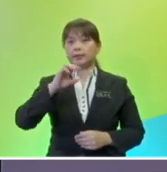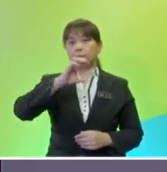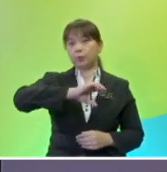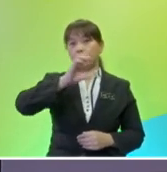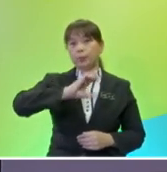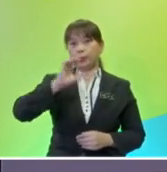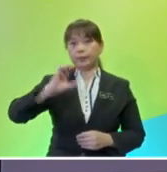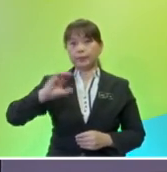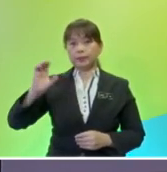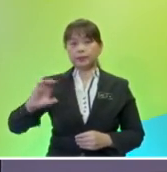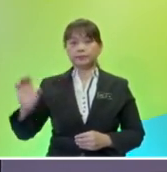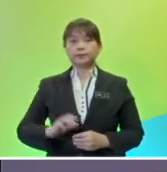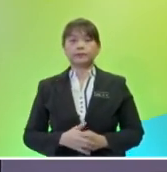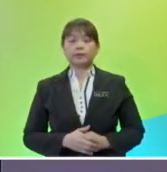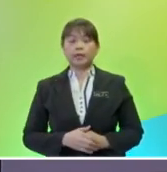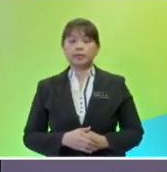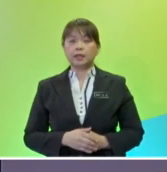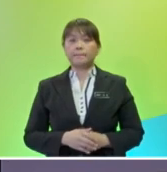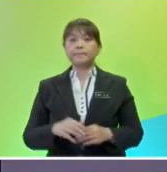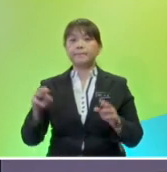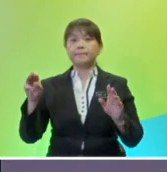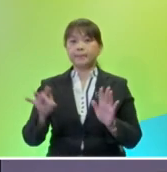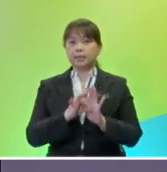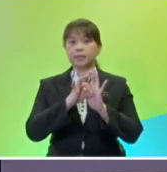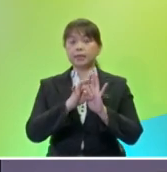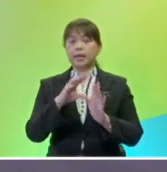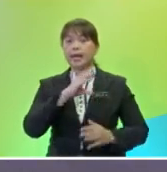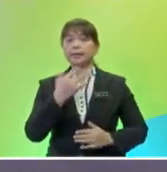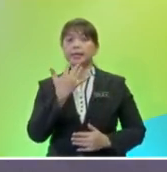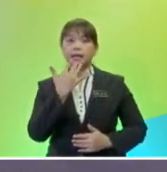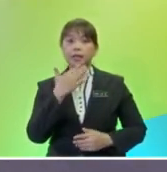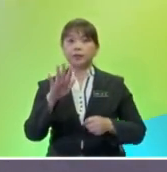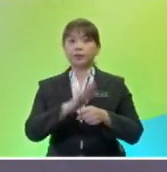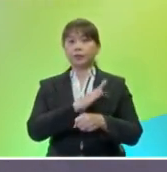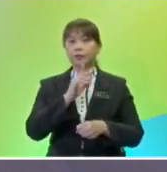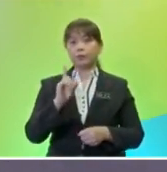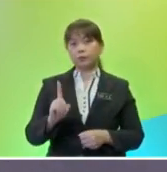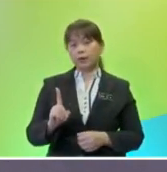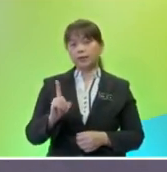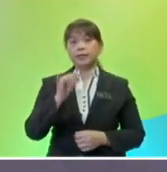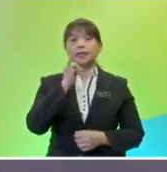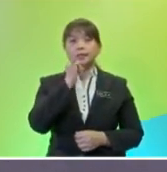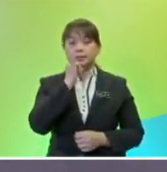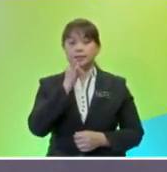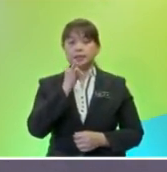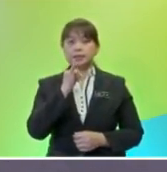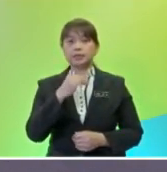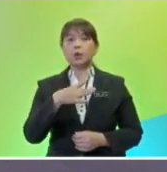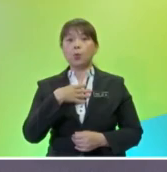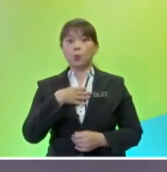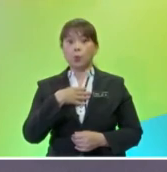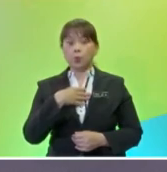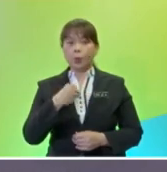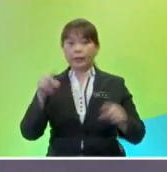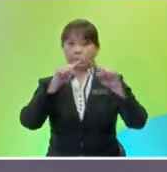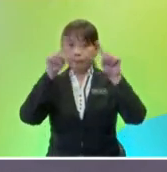duster, also is magnetic, some of them. Ah. And the colorful ones here are actually whiteboard magnets to